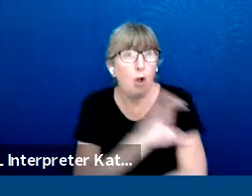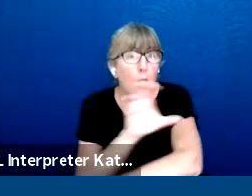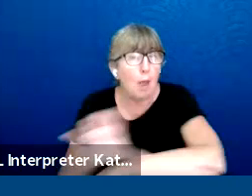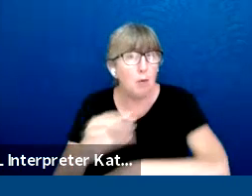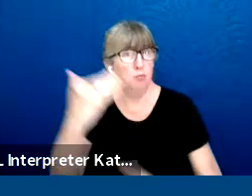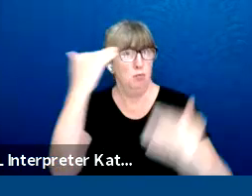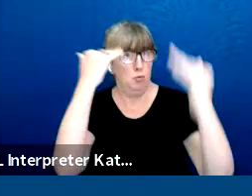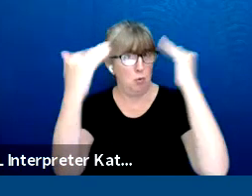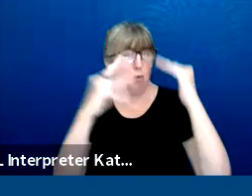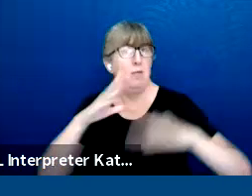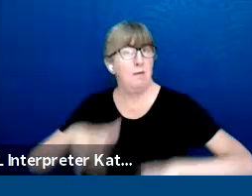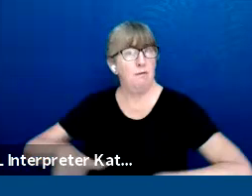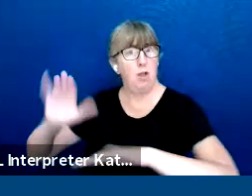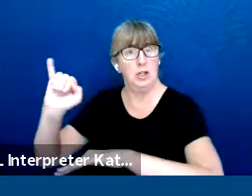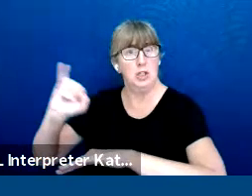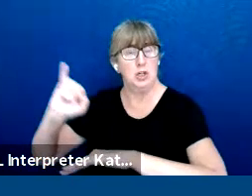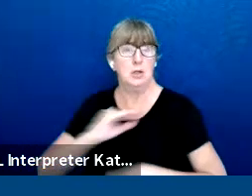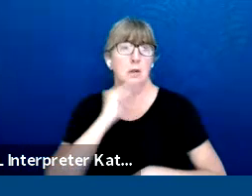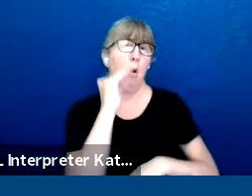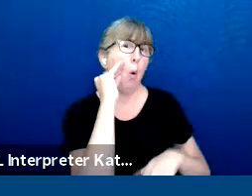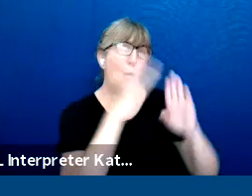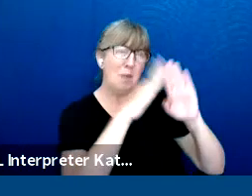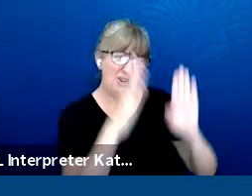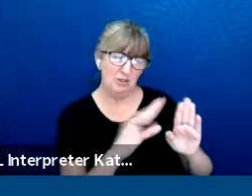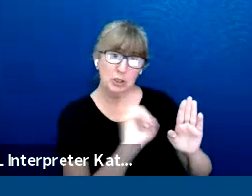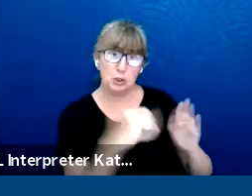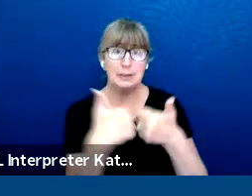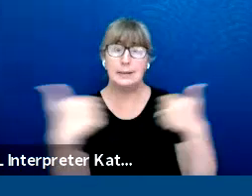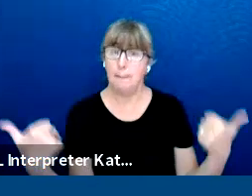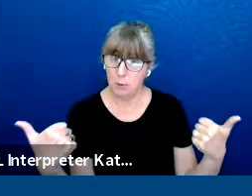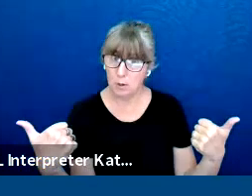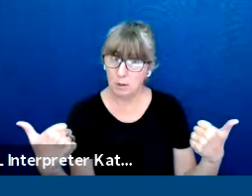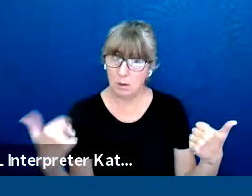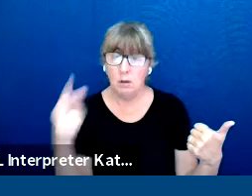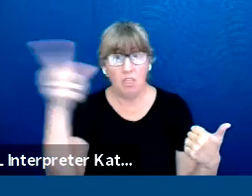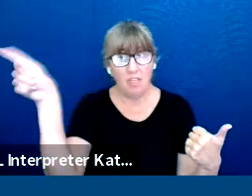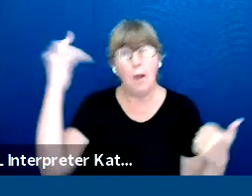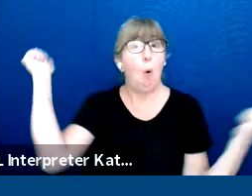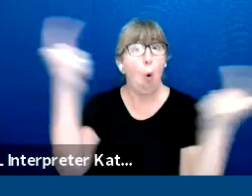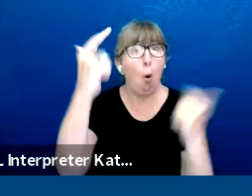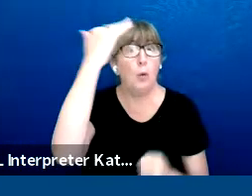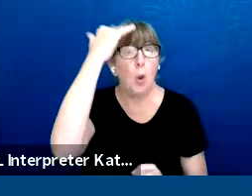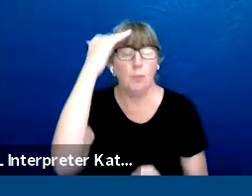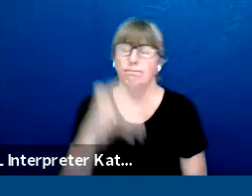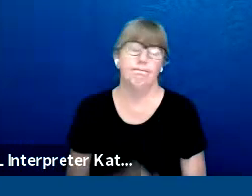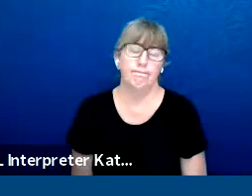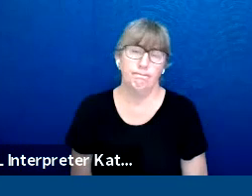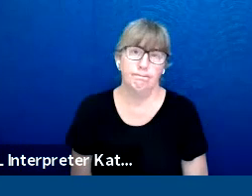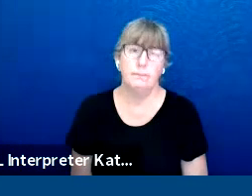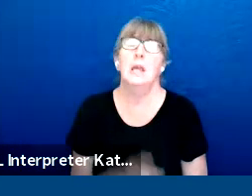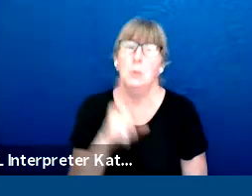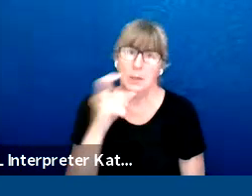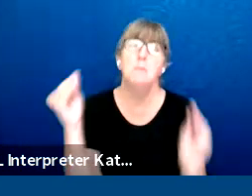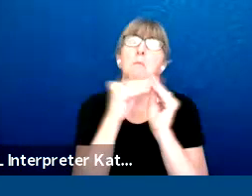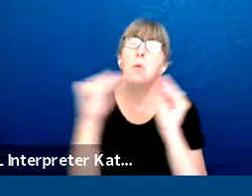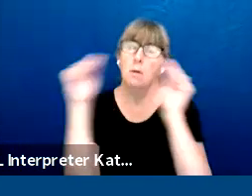flood insurance is separate from their homeowners insurance, and they should be looking at flood insurance? No, I think there's always room for improvement.